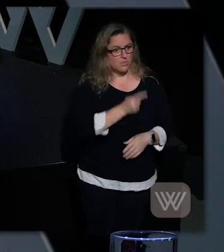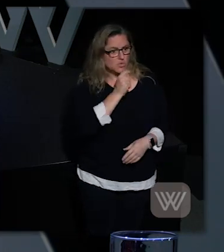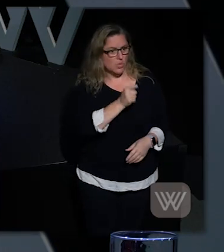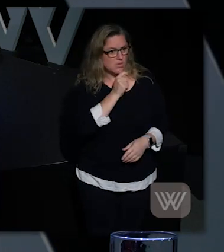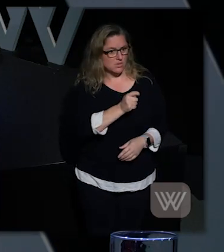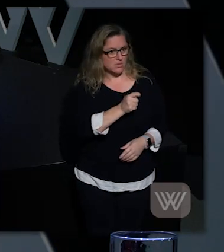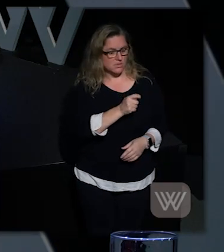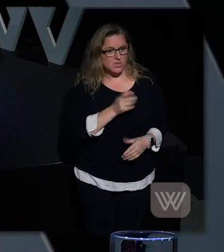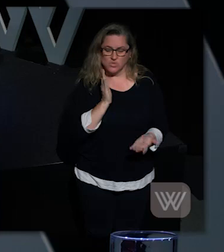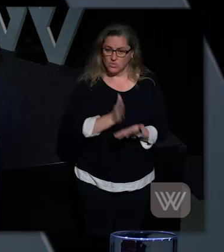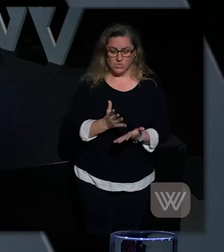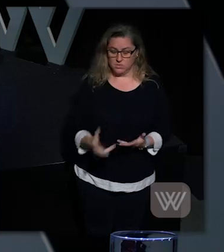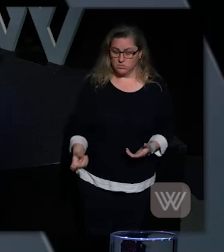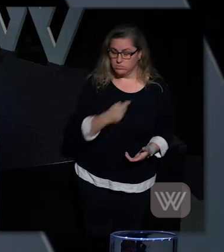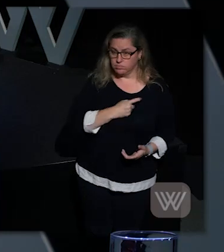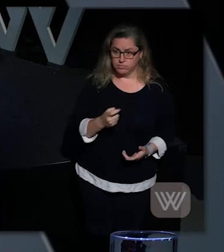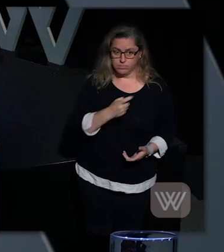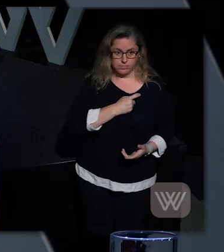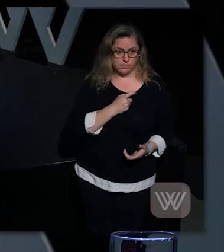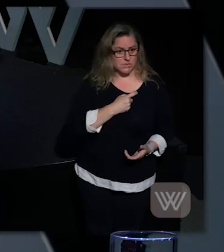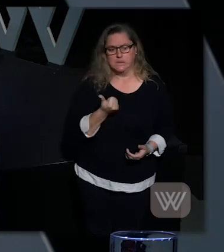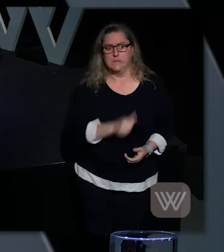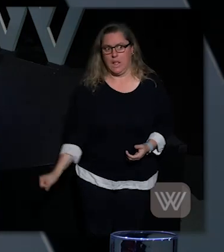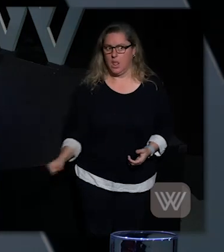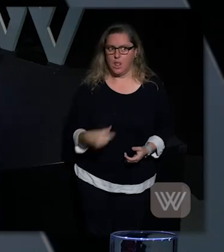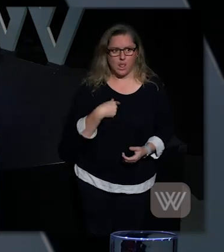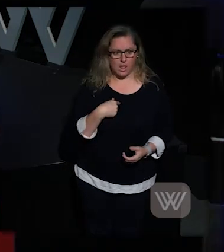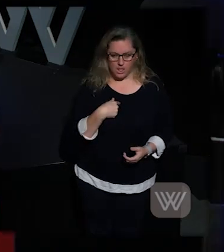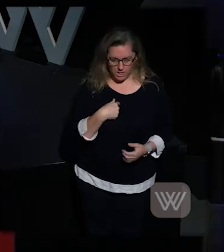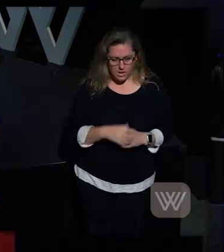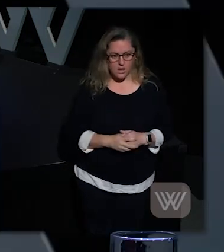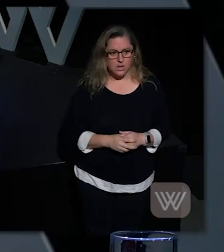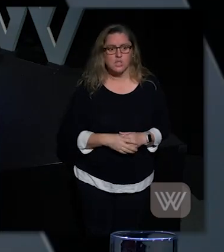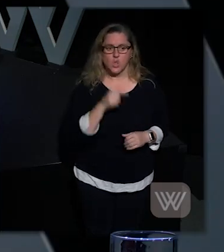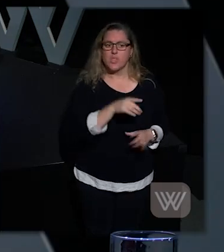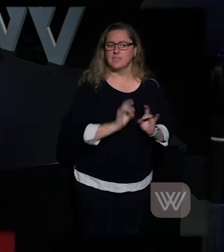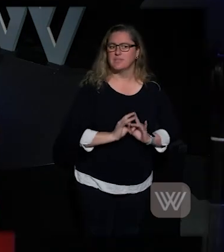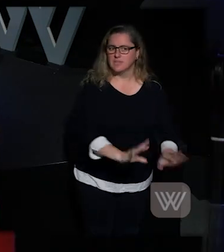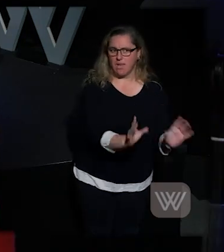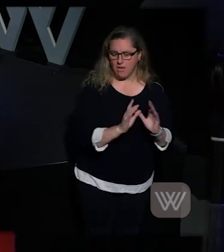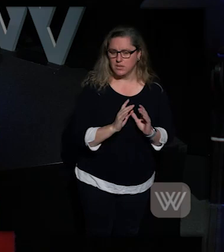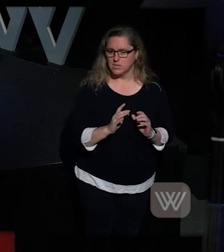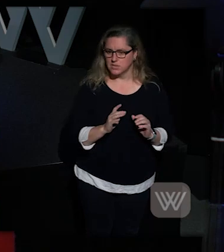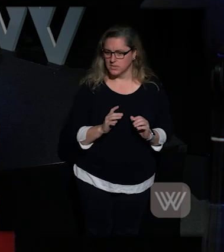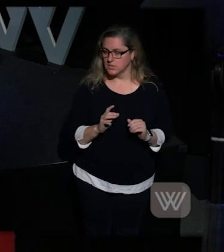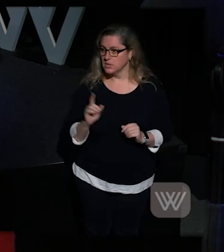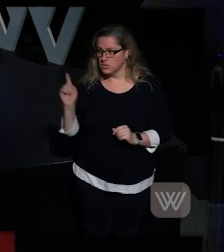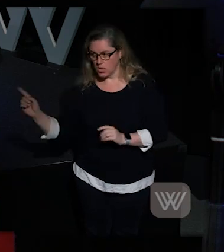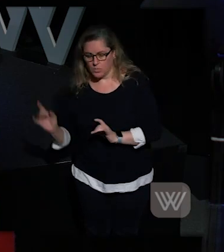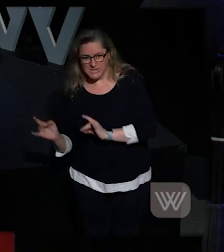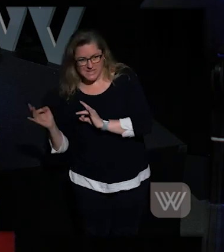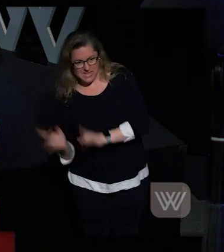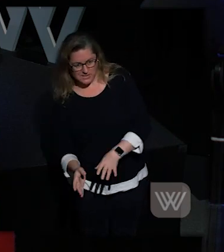So the cold fear of that stays with me still, yeah. So that was the start of it. So that was the start of the